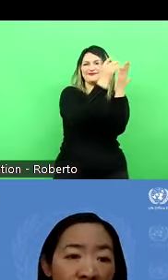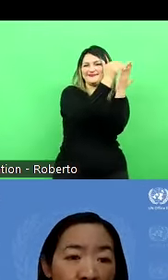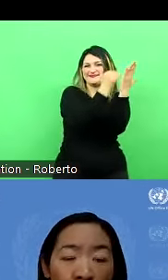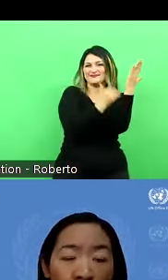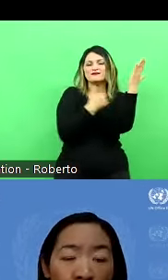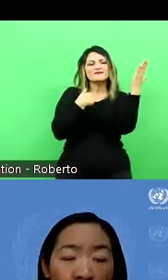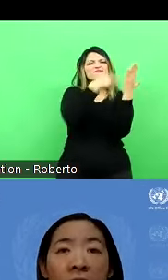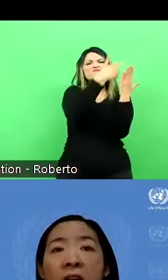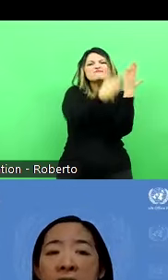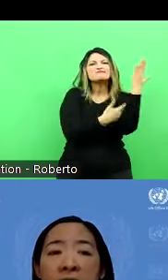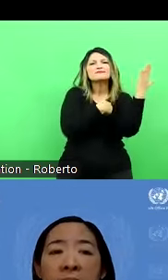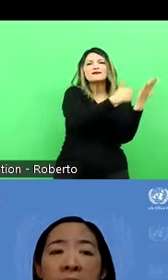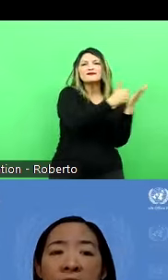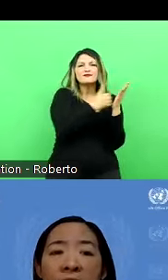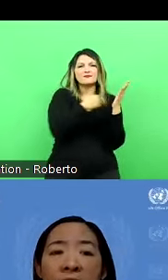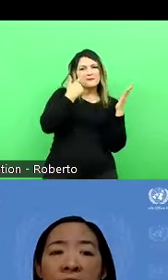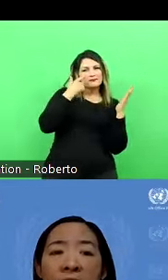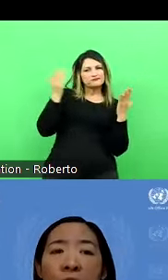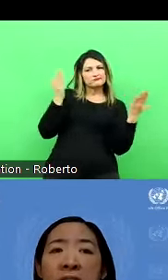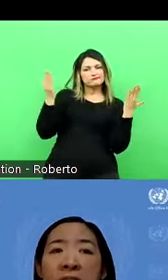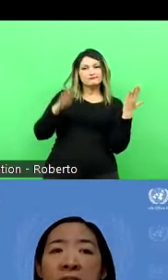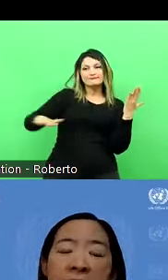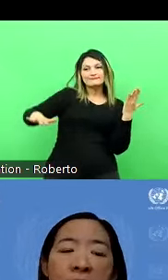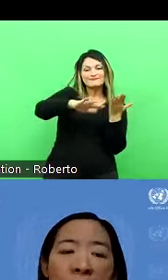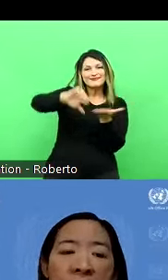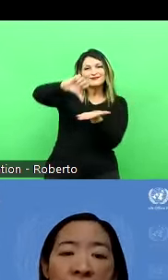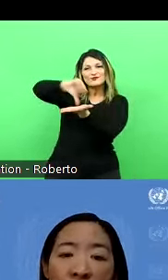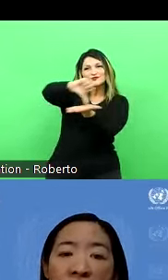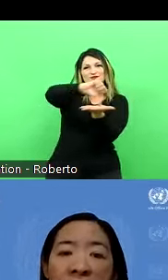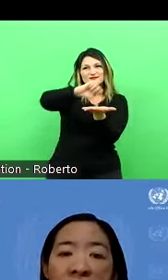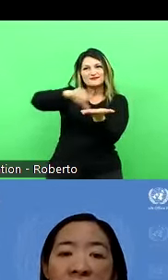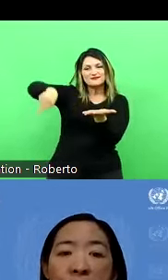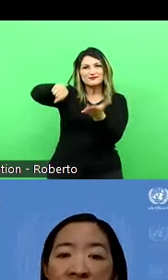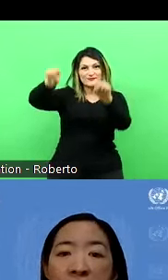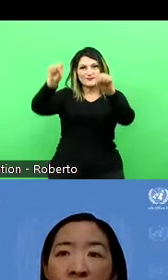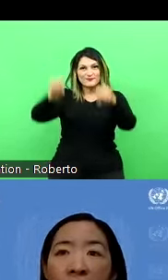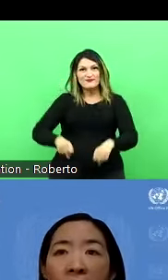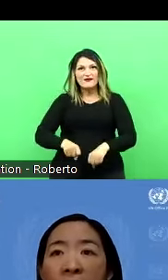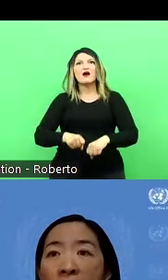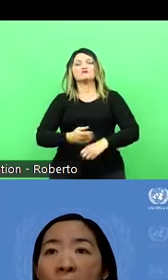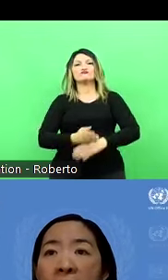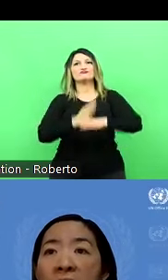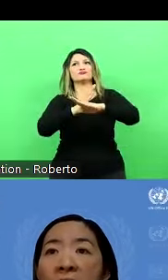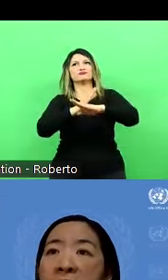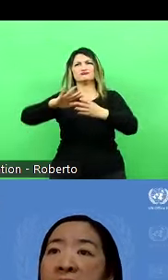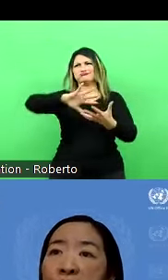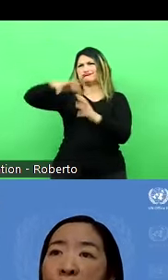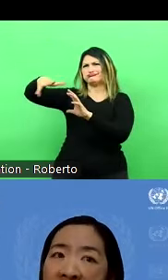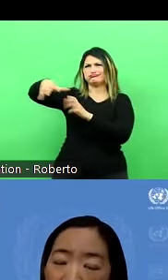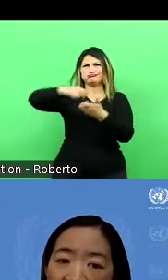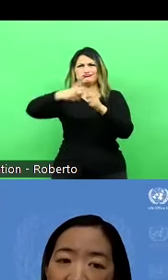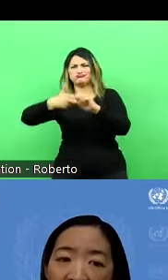Sendai framework, focusing on 2 important cross-cutting principles. 1 on